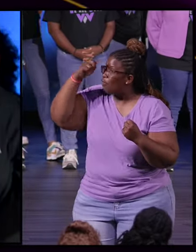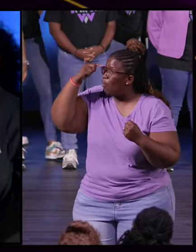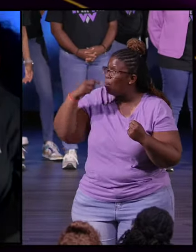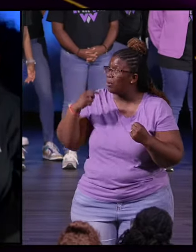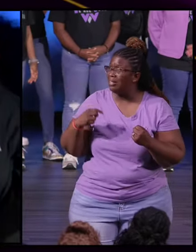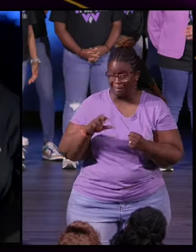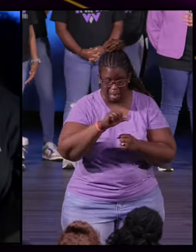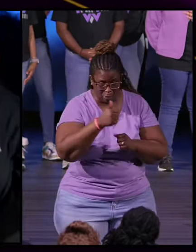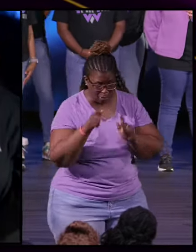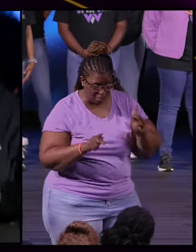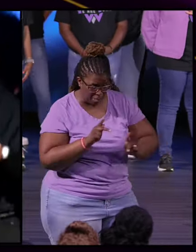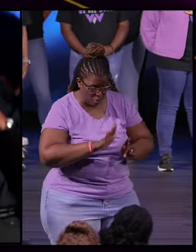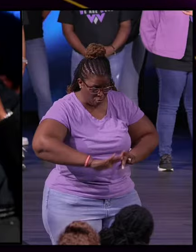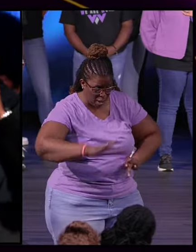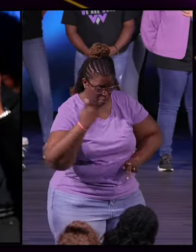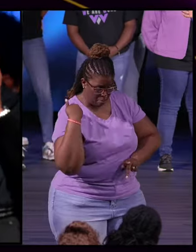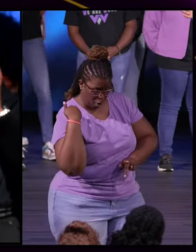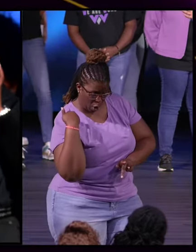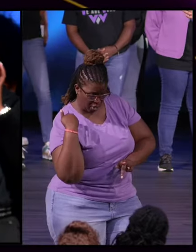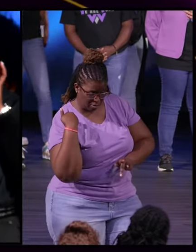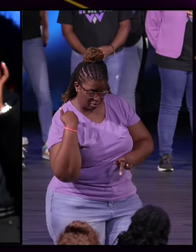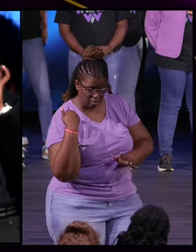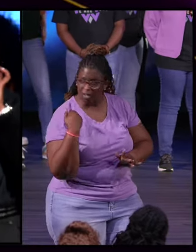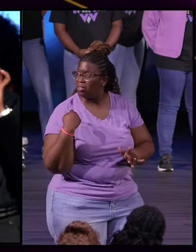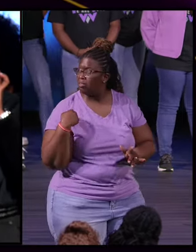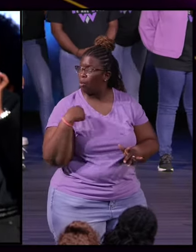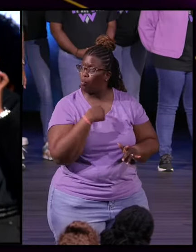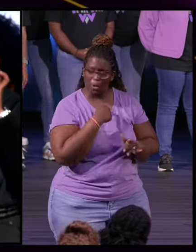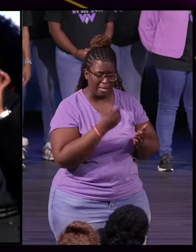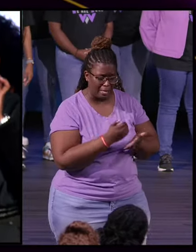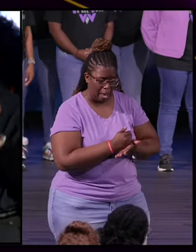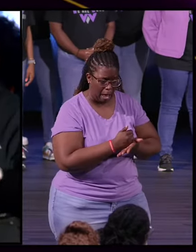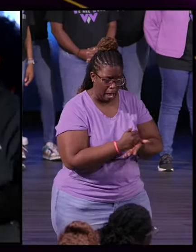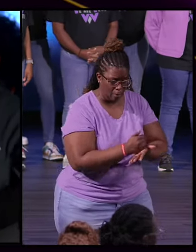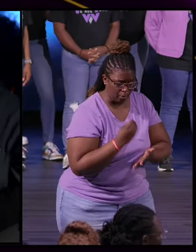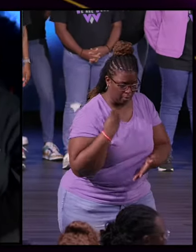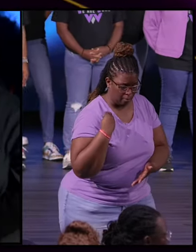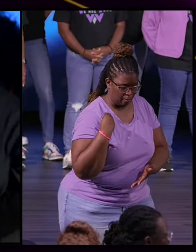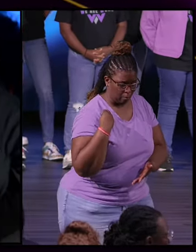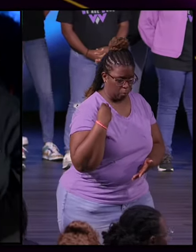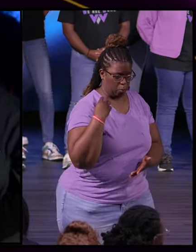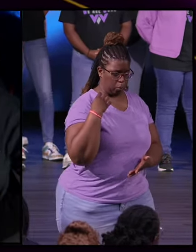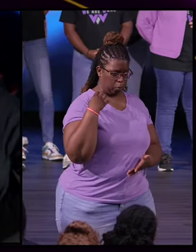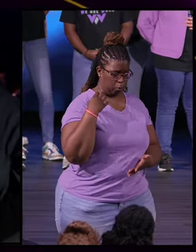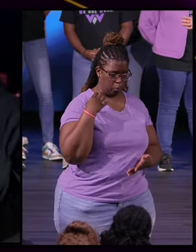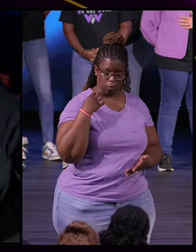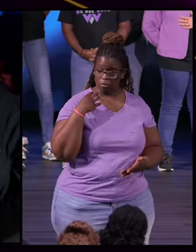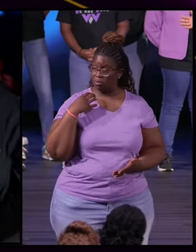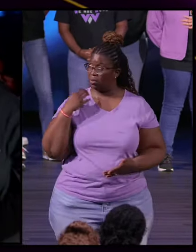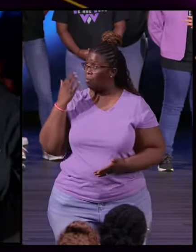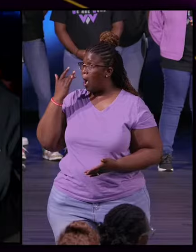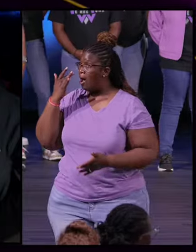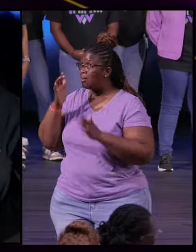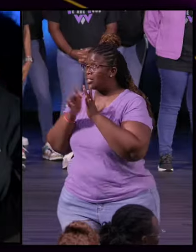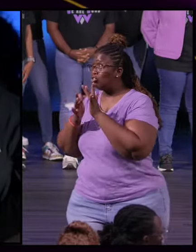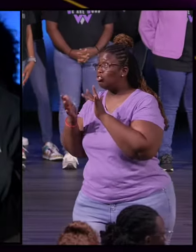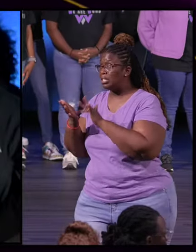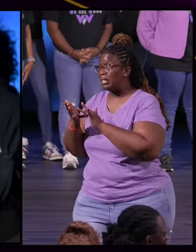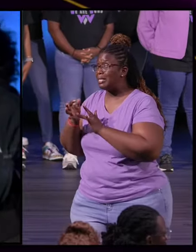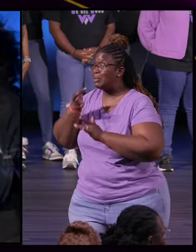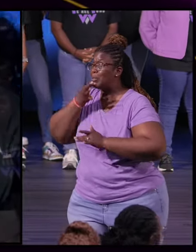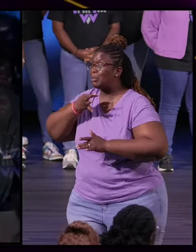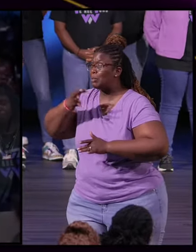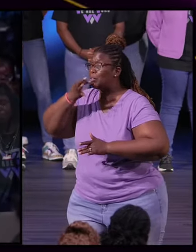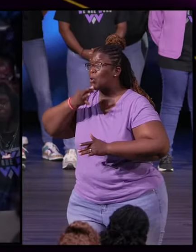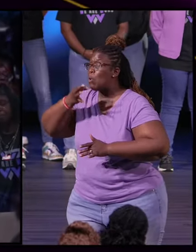another's burdens today, God. Because the day draws nigh, Lord. It draws nearer and